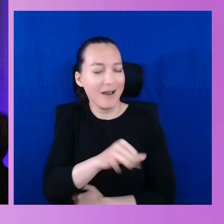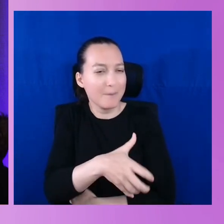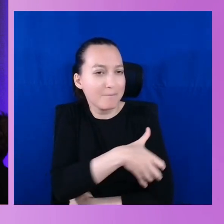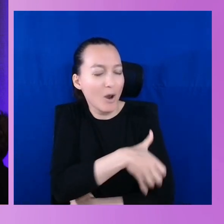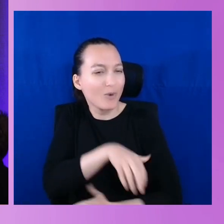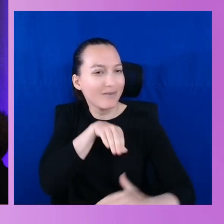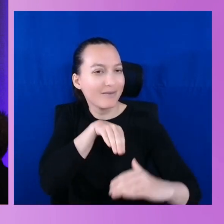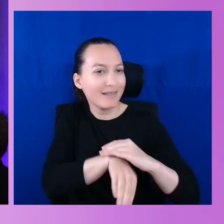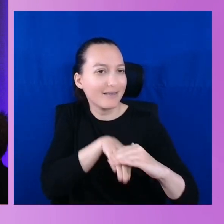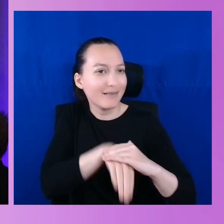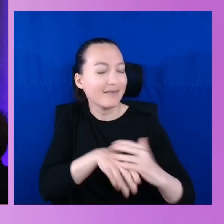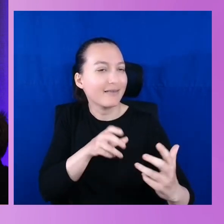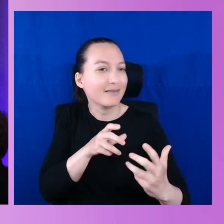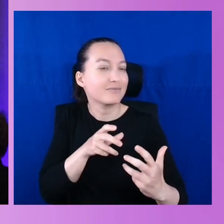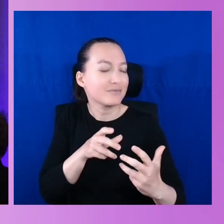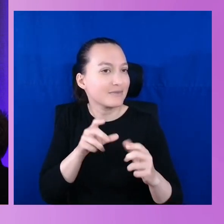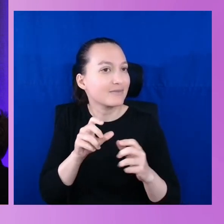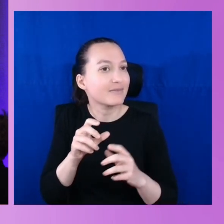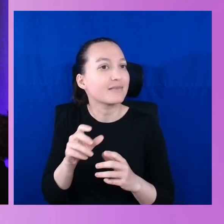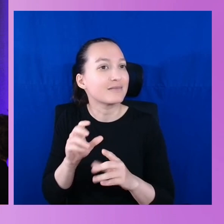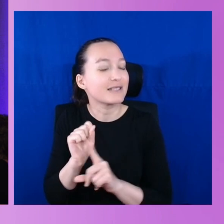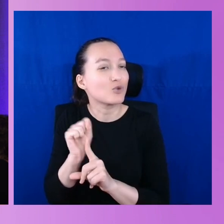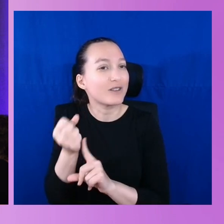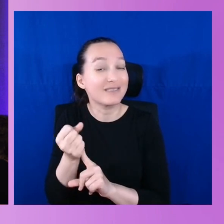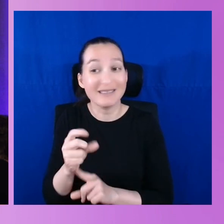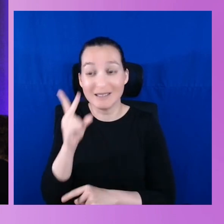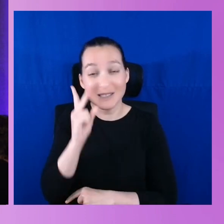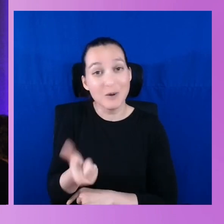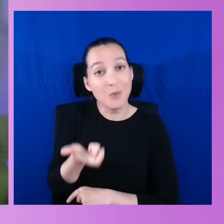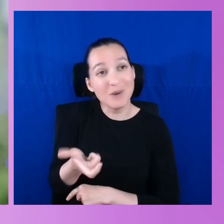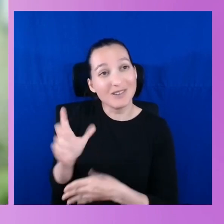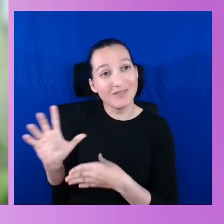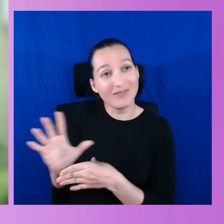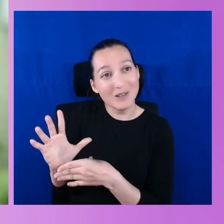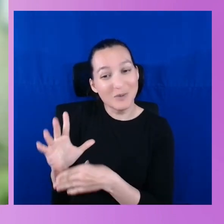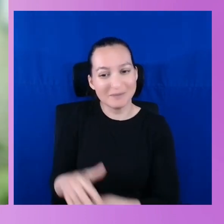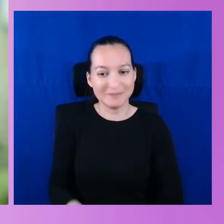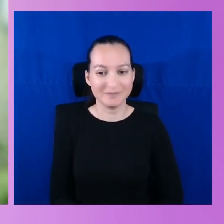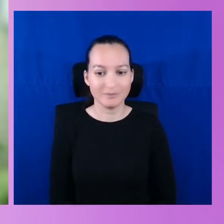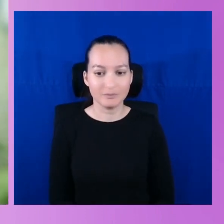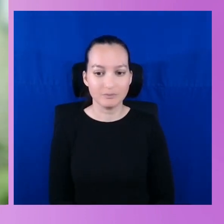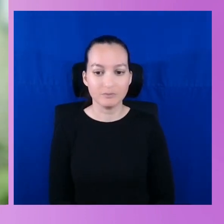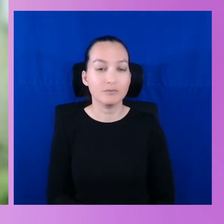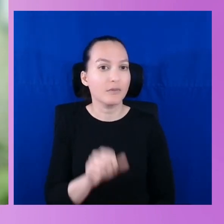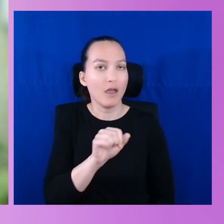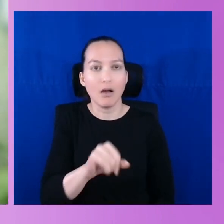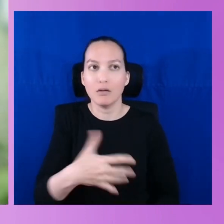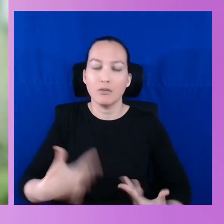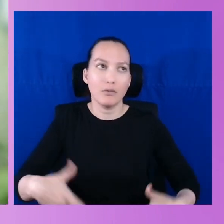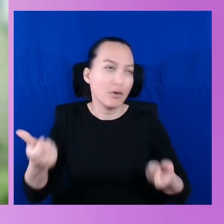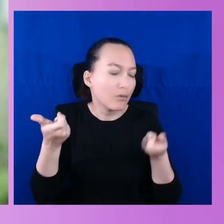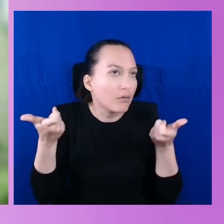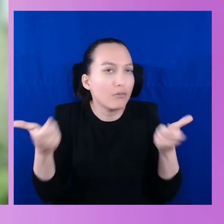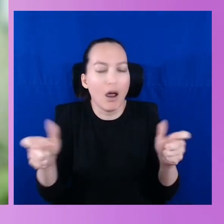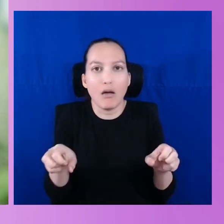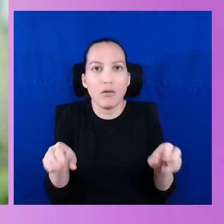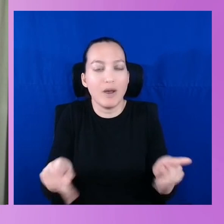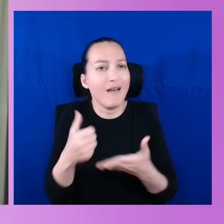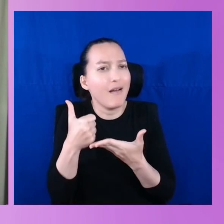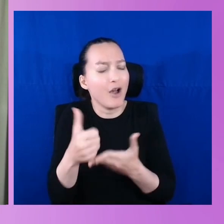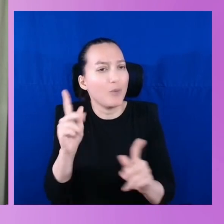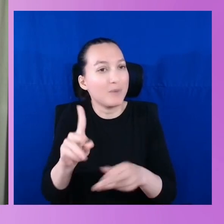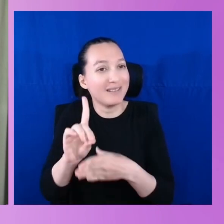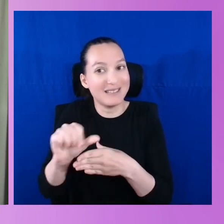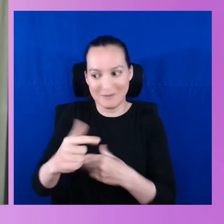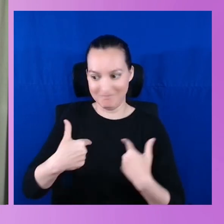accessibility scenarios. Check out this video. AI has a massive opportunity to help people with disabilities like me.